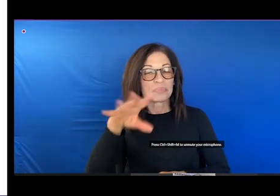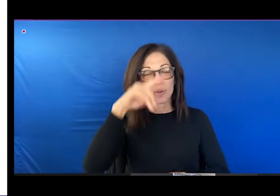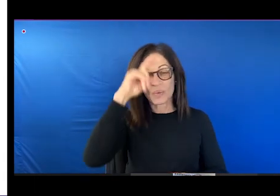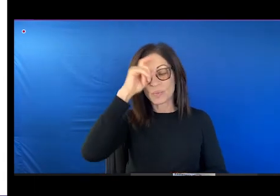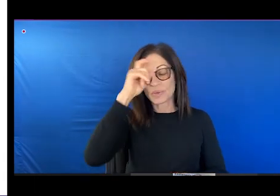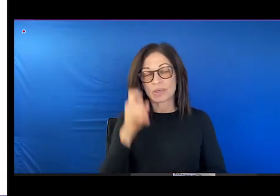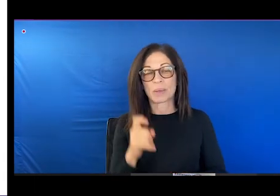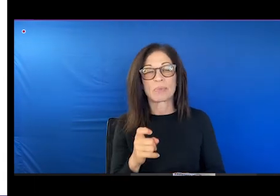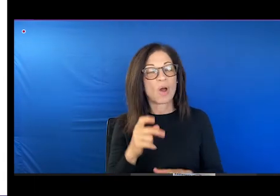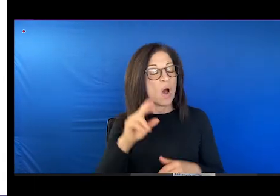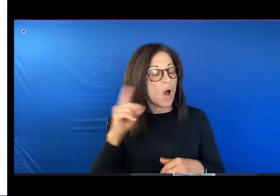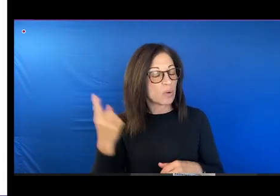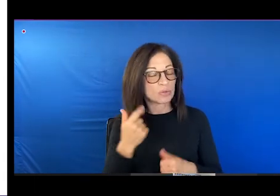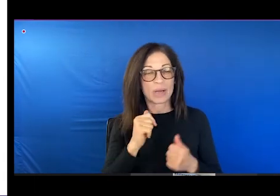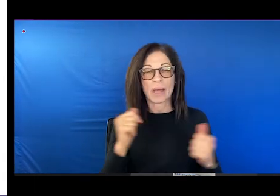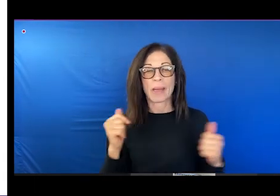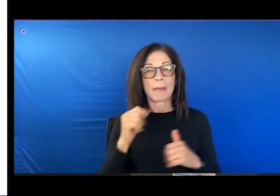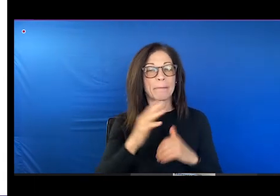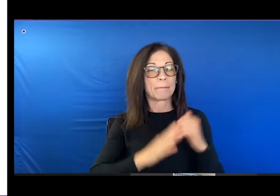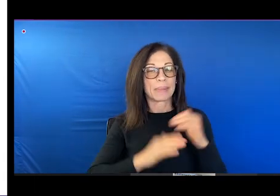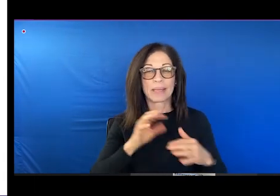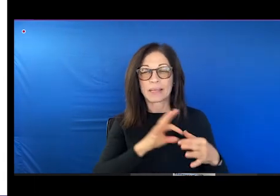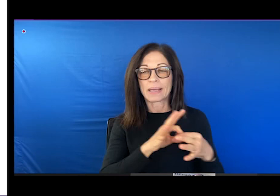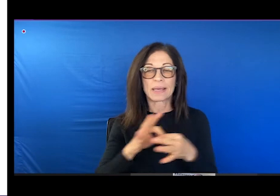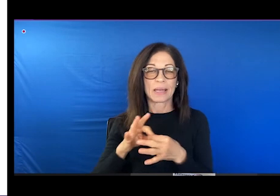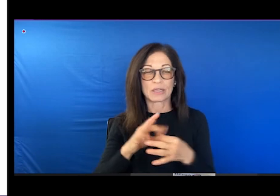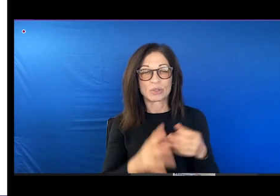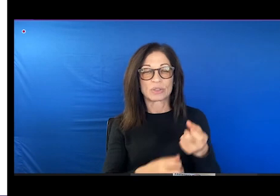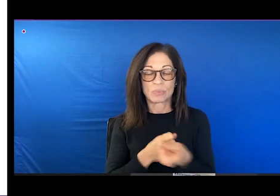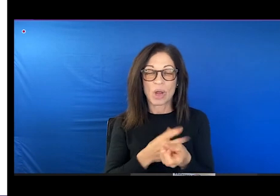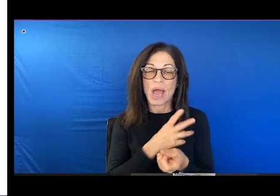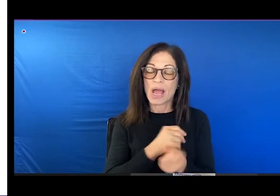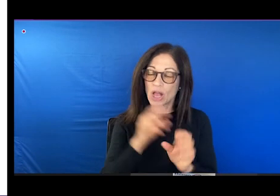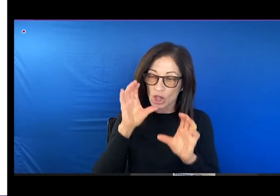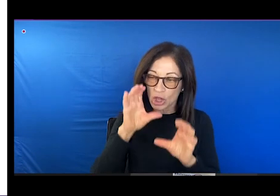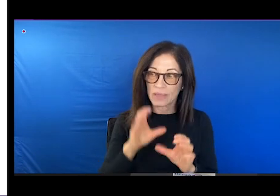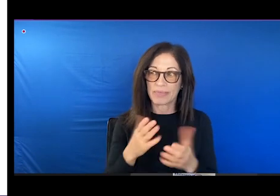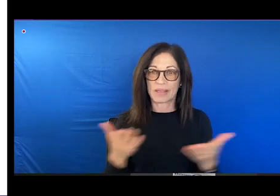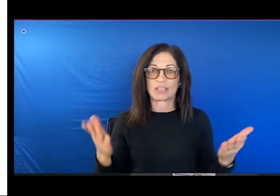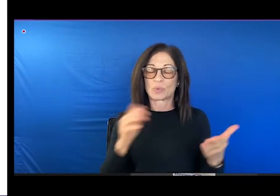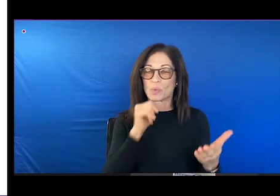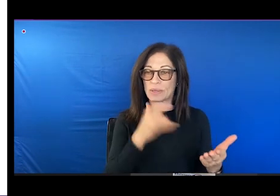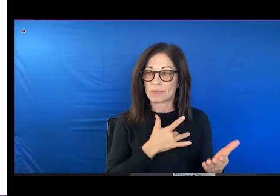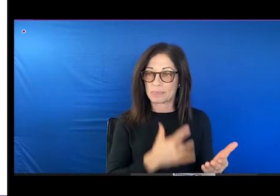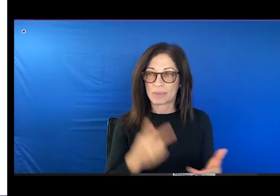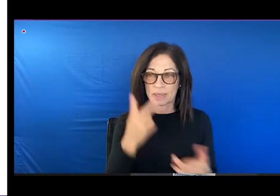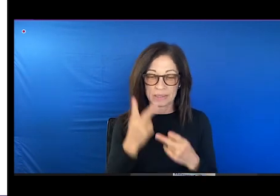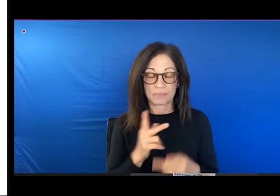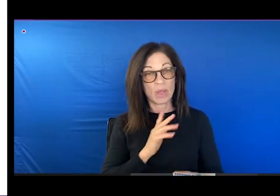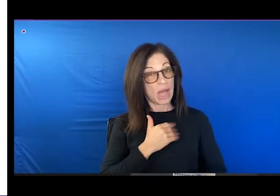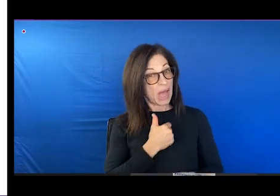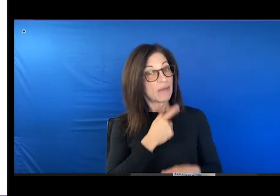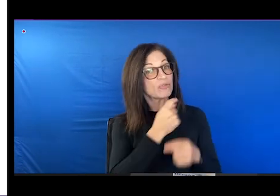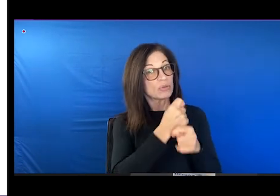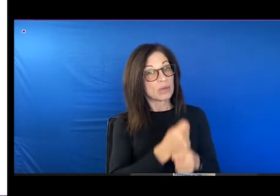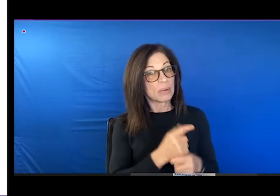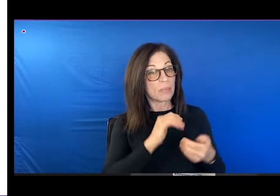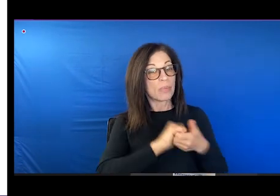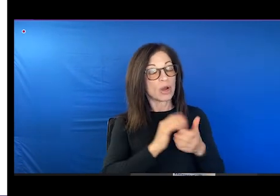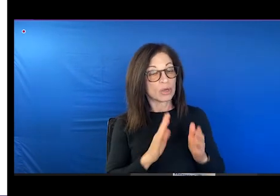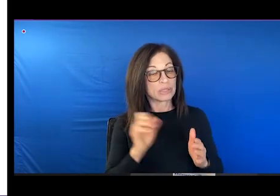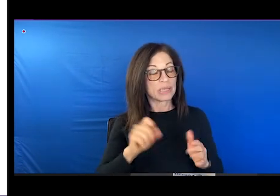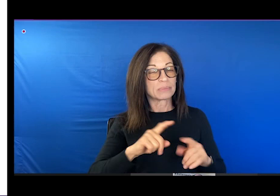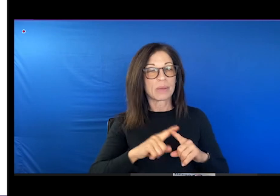always try to build connections to support transportation education and look at unlikely sources. We have our